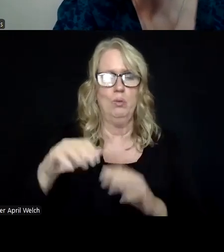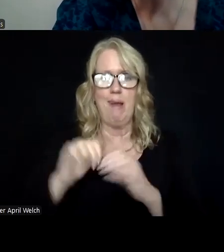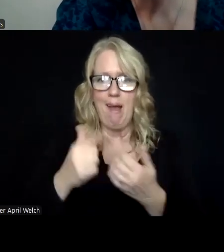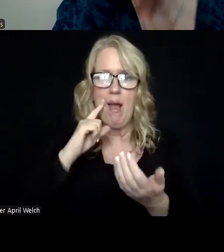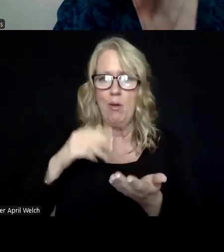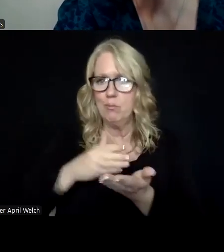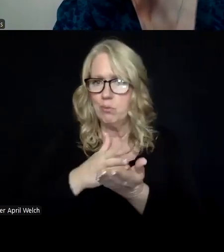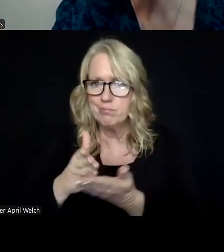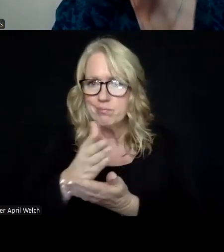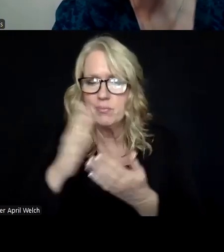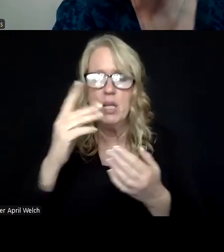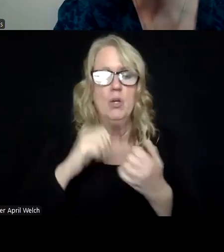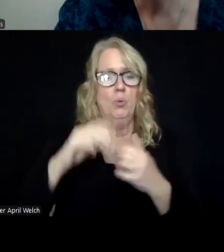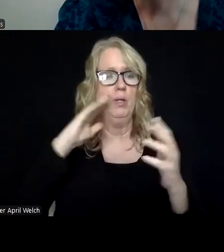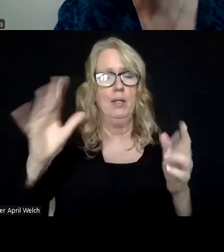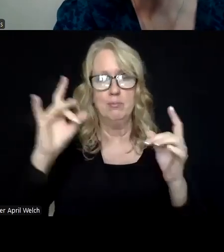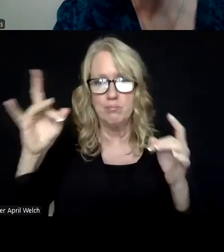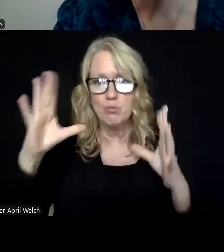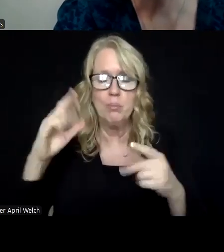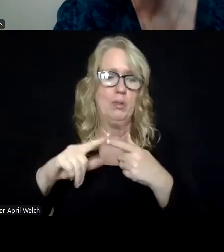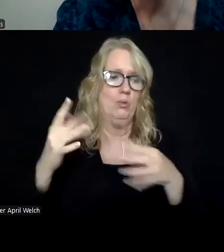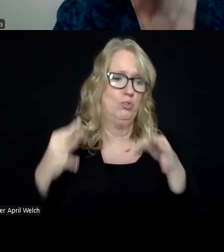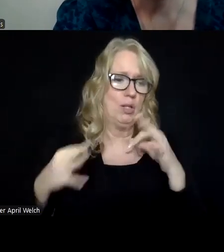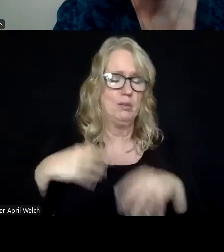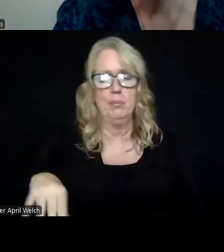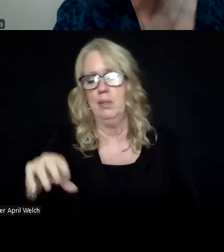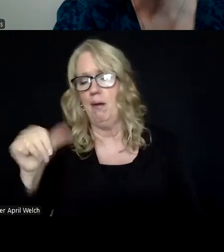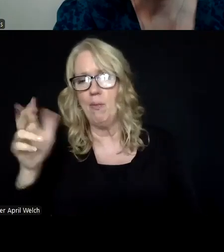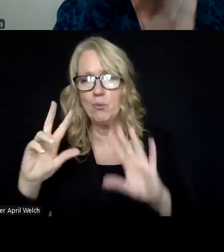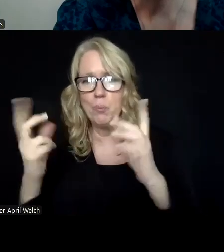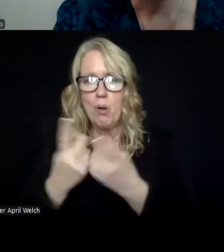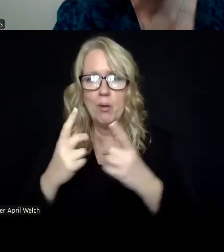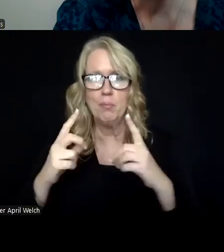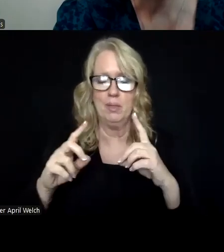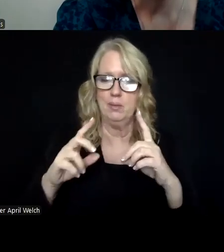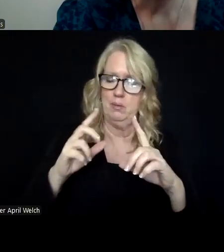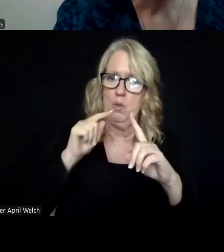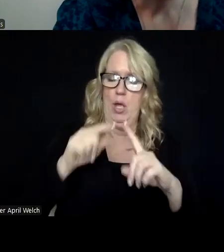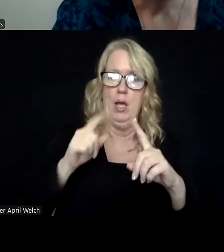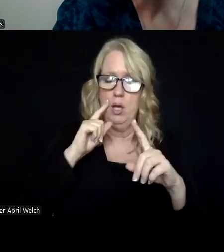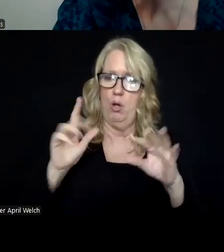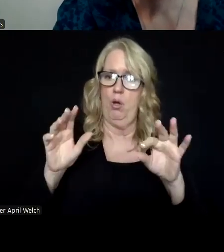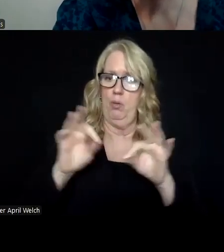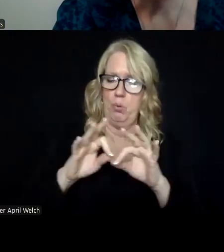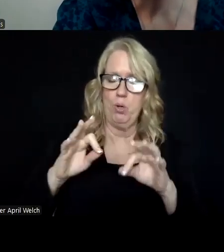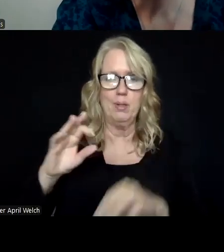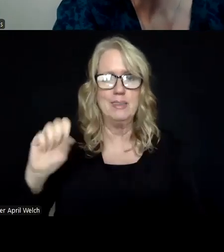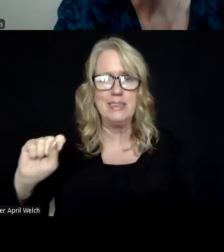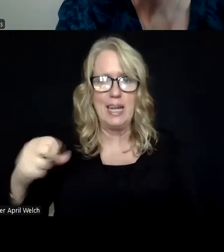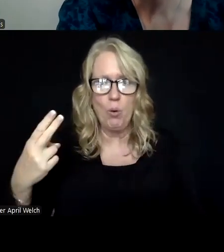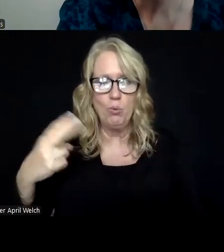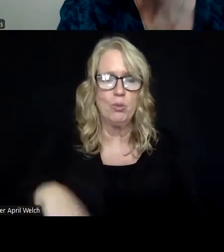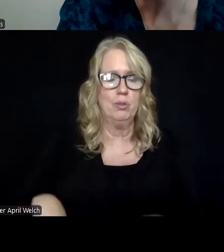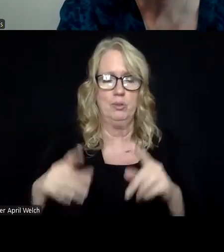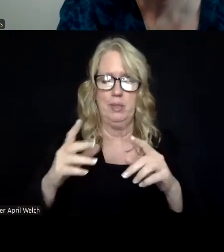may be interfaced with criminal justice or emergency departments or other key stakeholders. The use of technology is